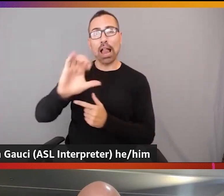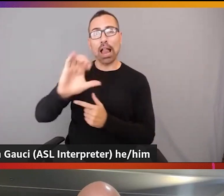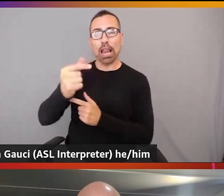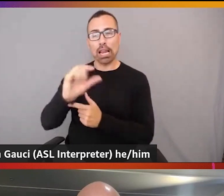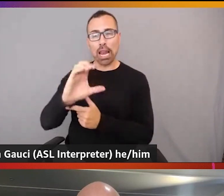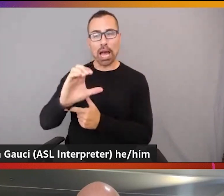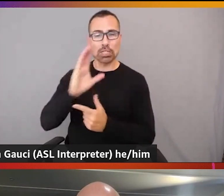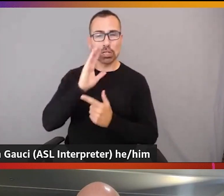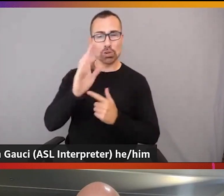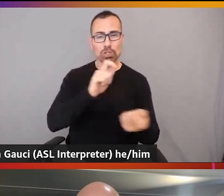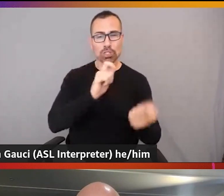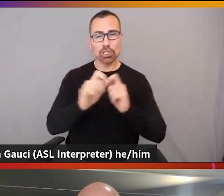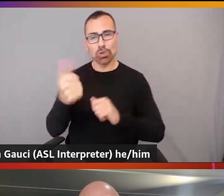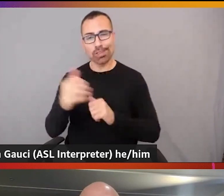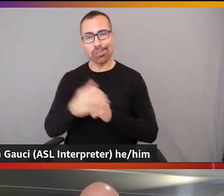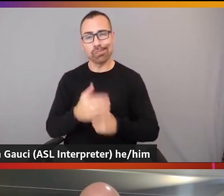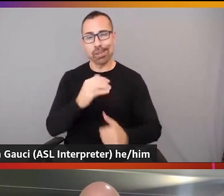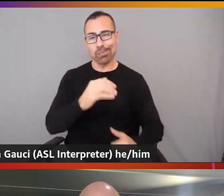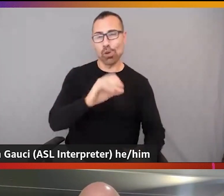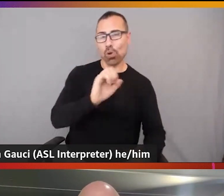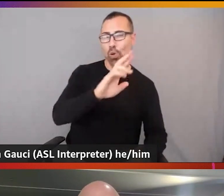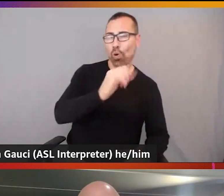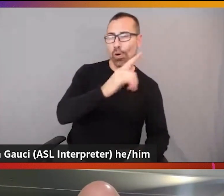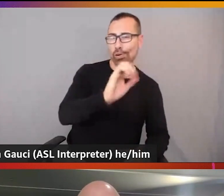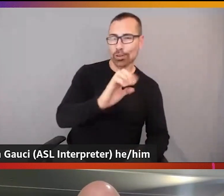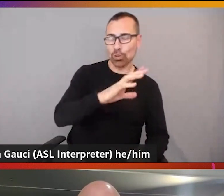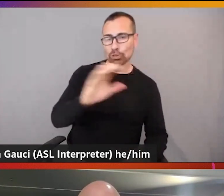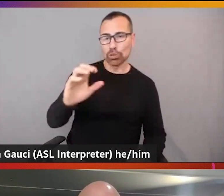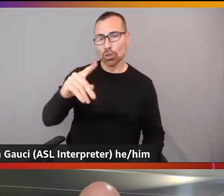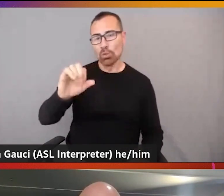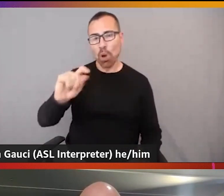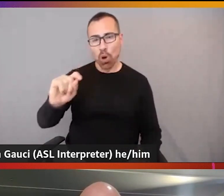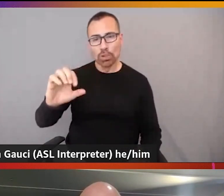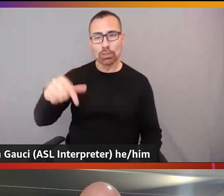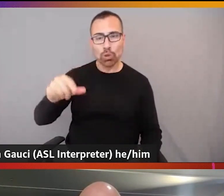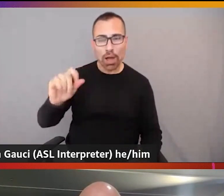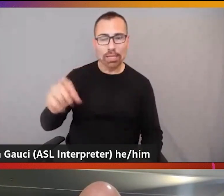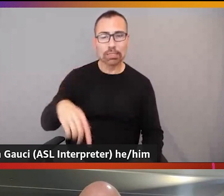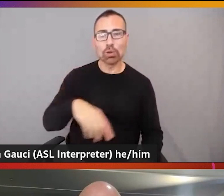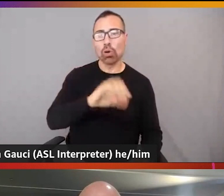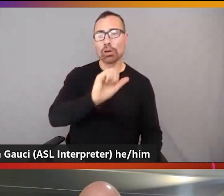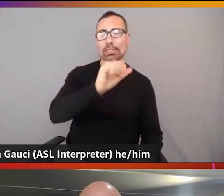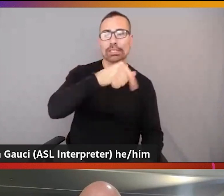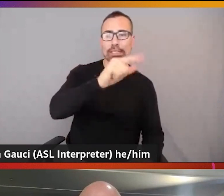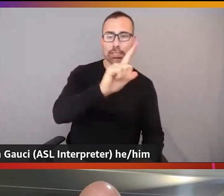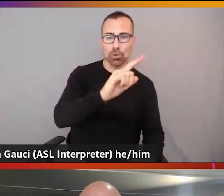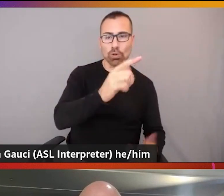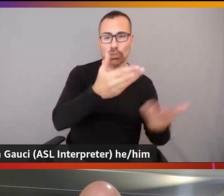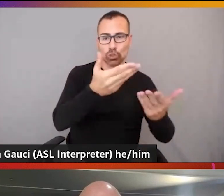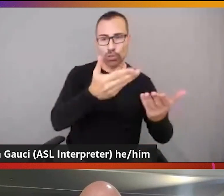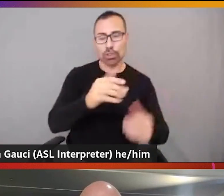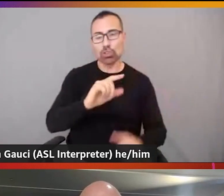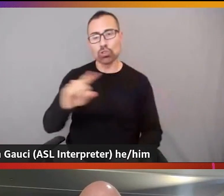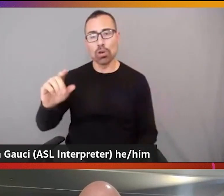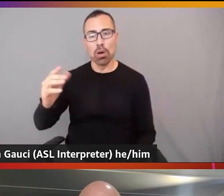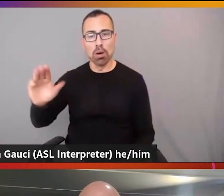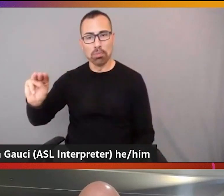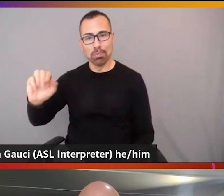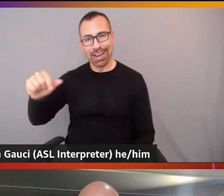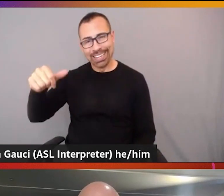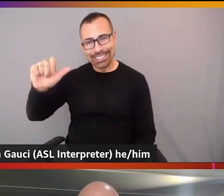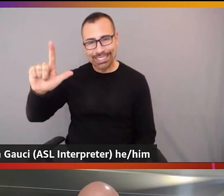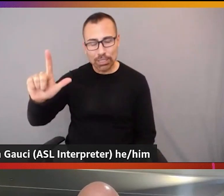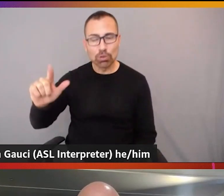to Postgres, SQL Server to MySQL, or some other formats. AWS SCT supports a whole plethora